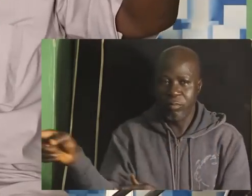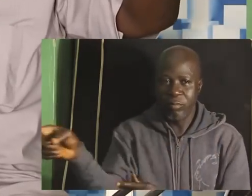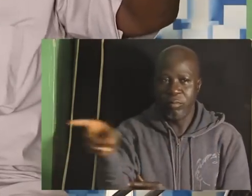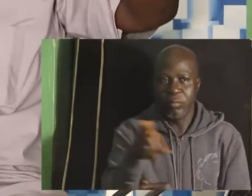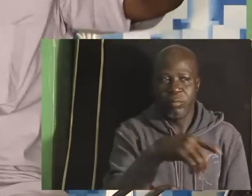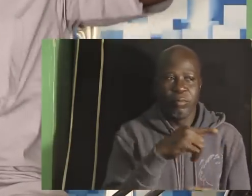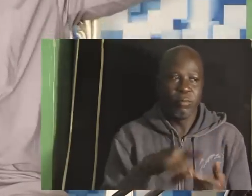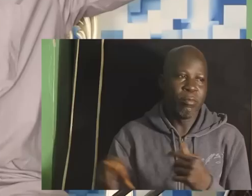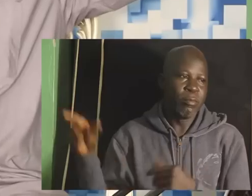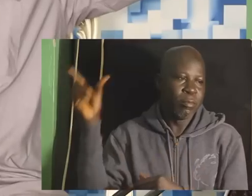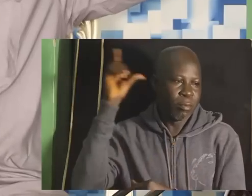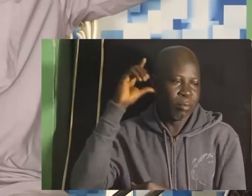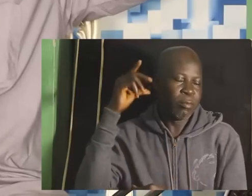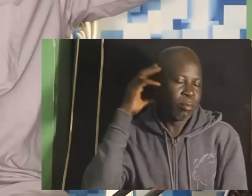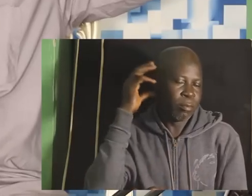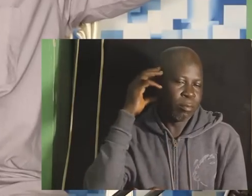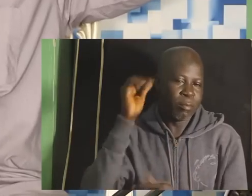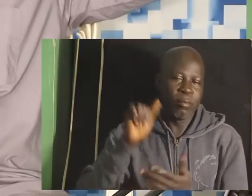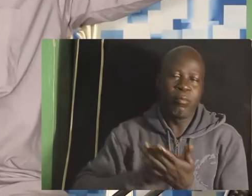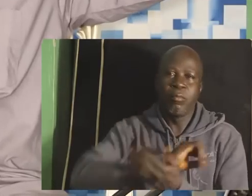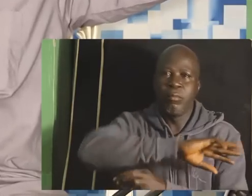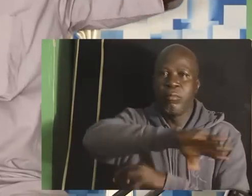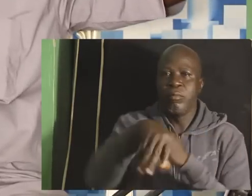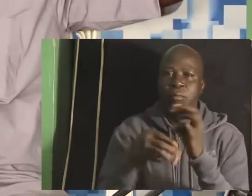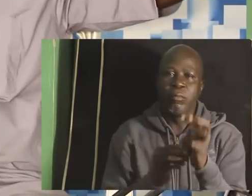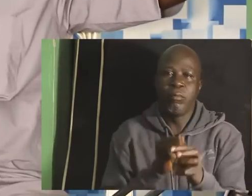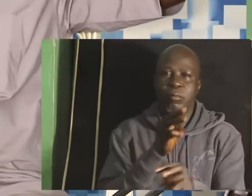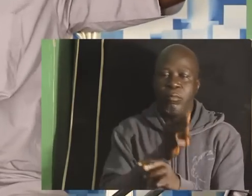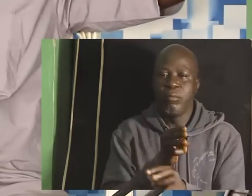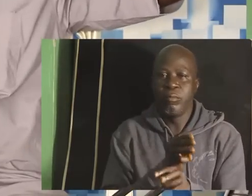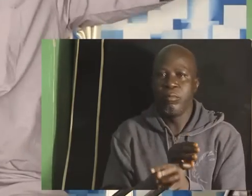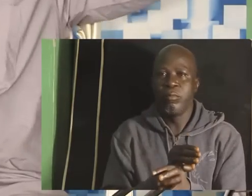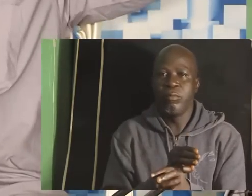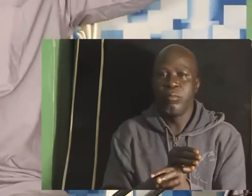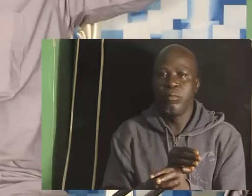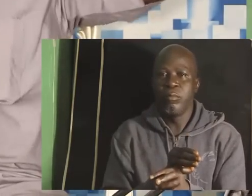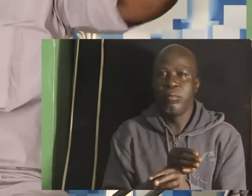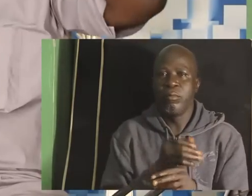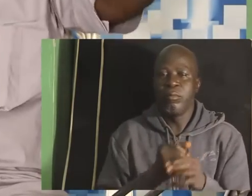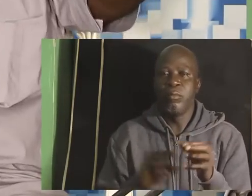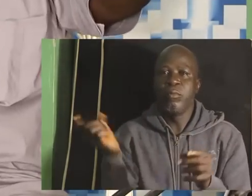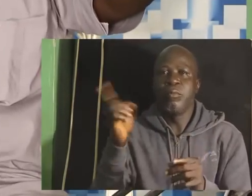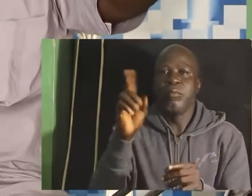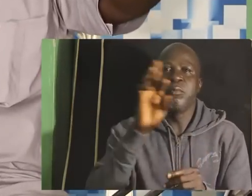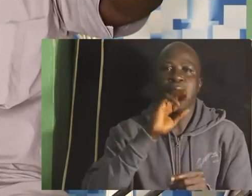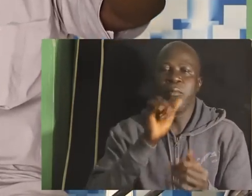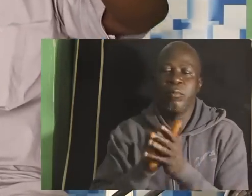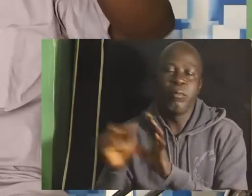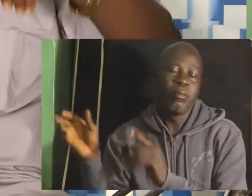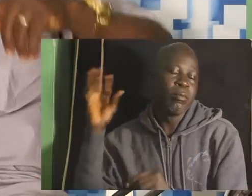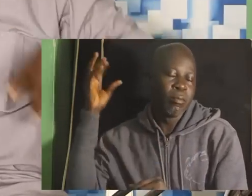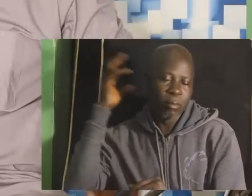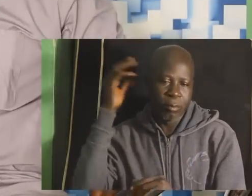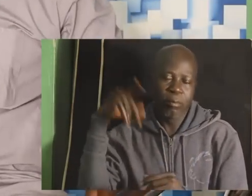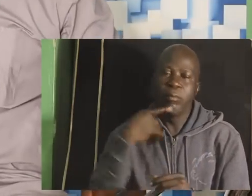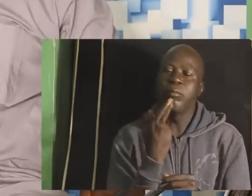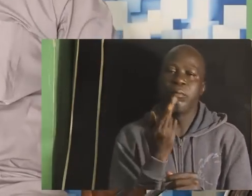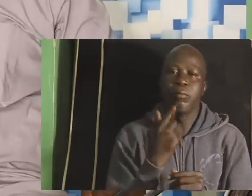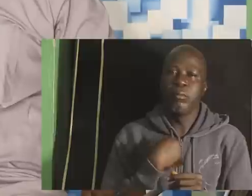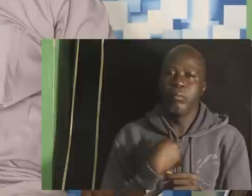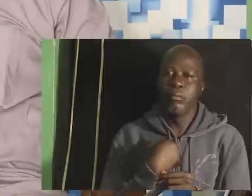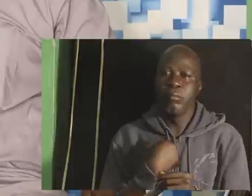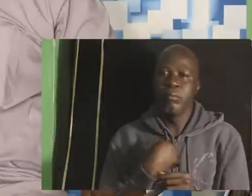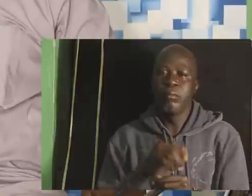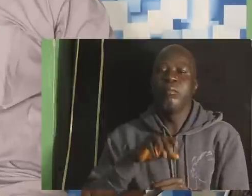to gbo hun mi that is hearing my voice jake jadu agbaye in all over the world ibo lowa to ti ngbo mi where are you hearing me